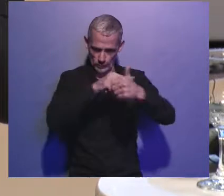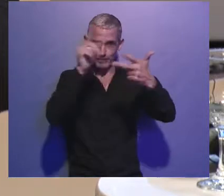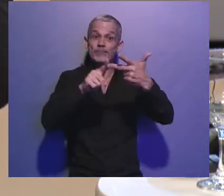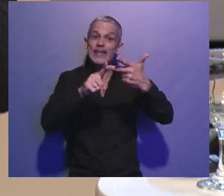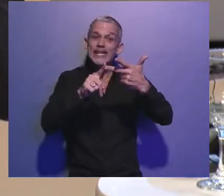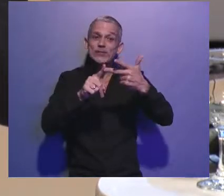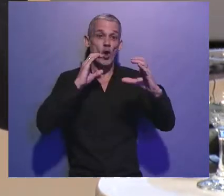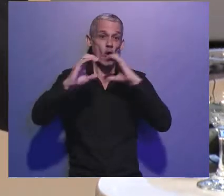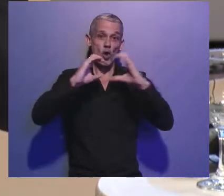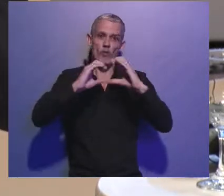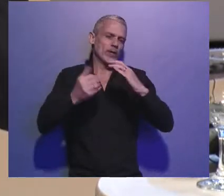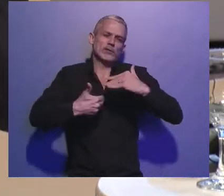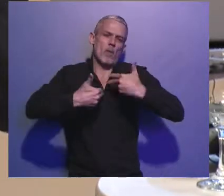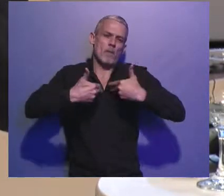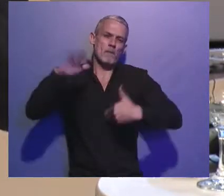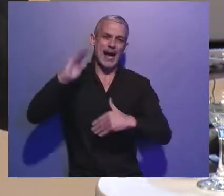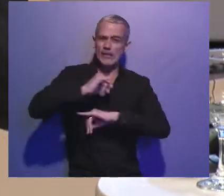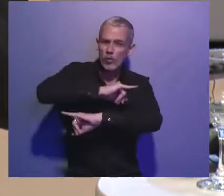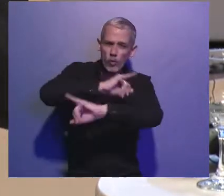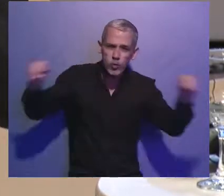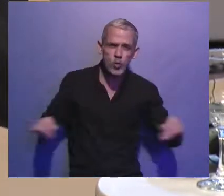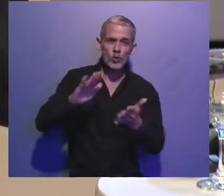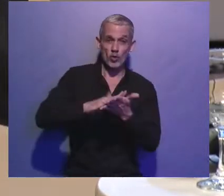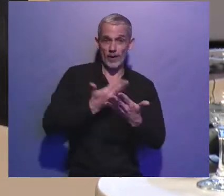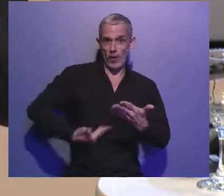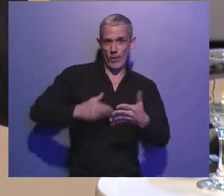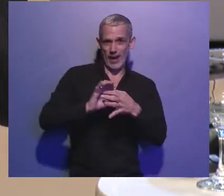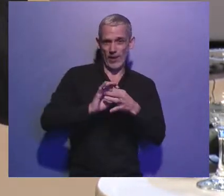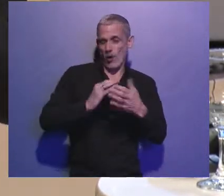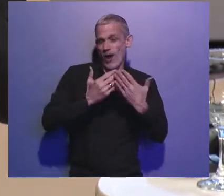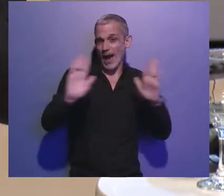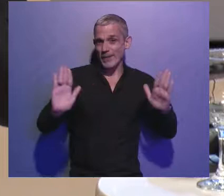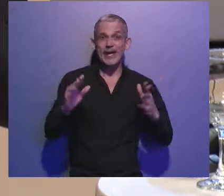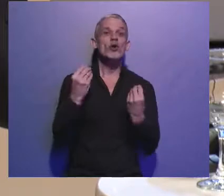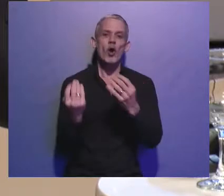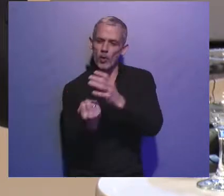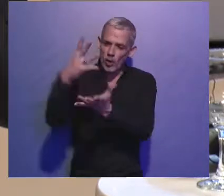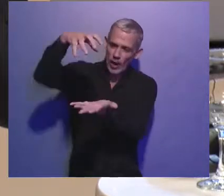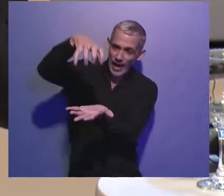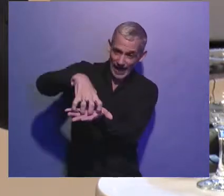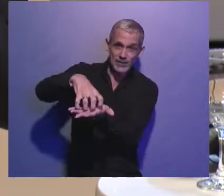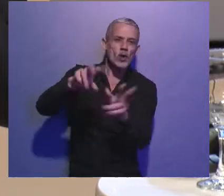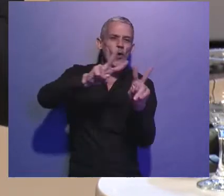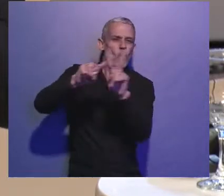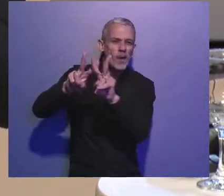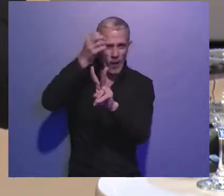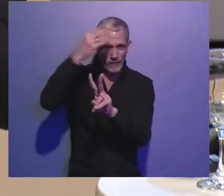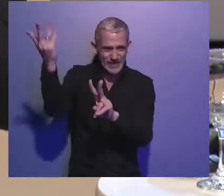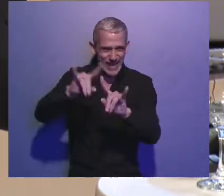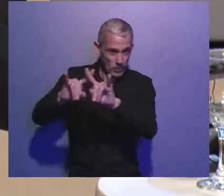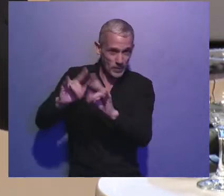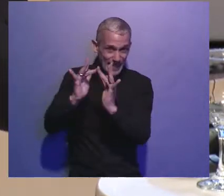open government actions, mainly through the creation of an official website about the Open Governmental